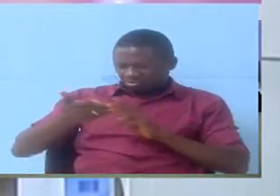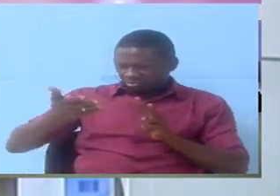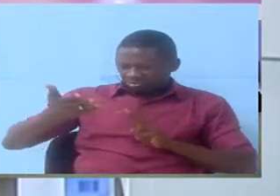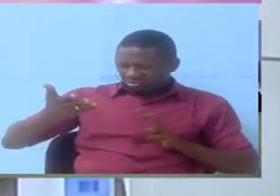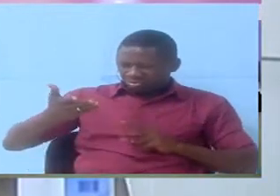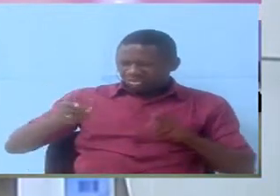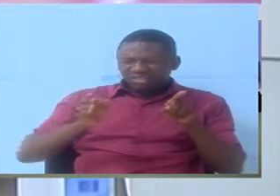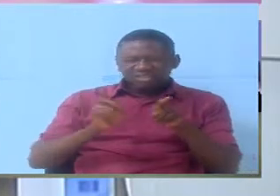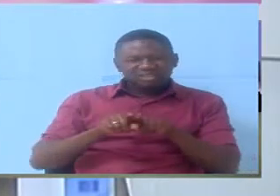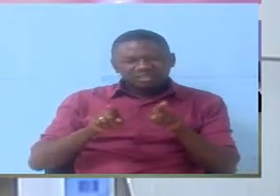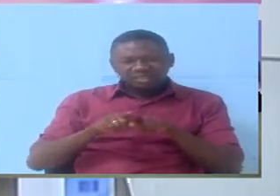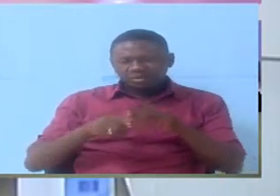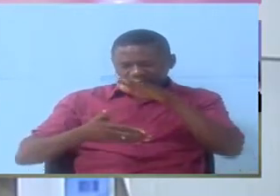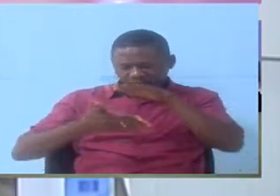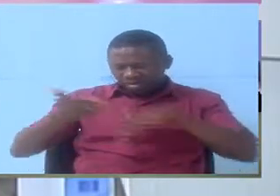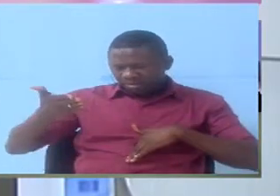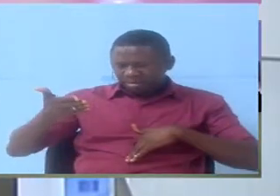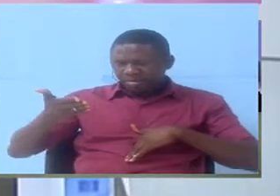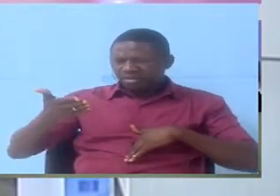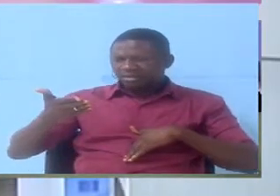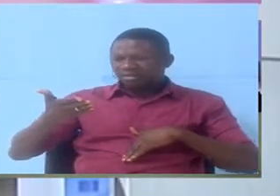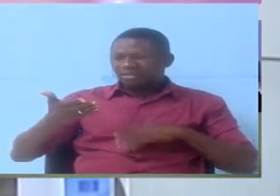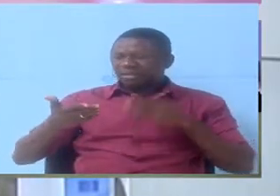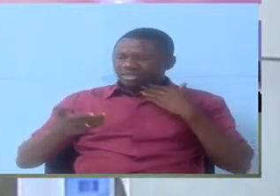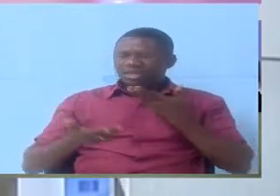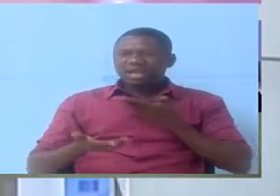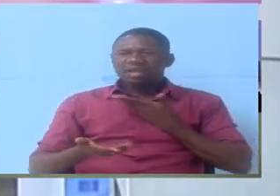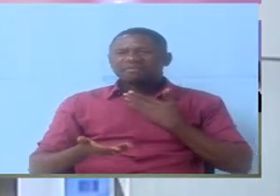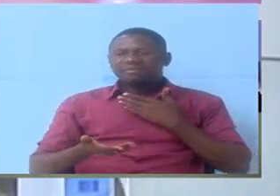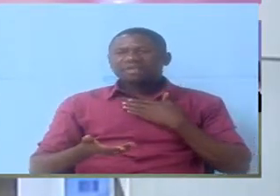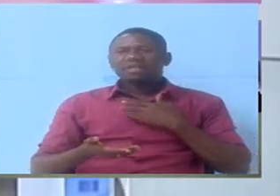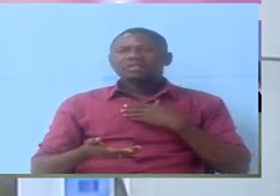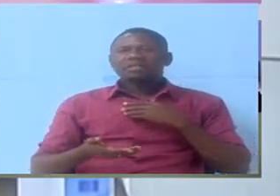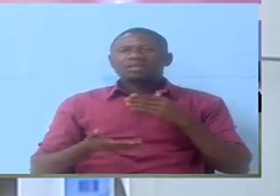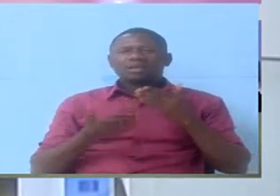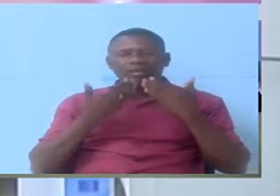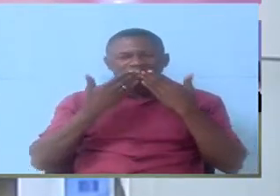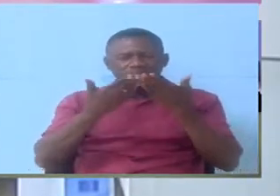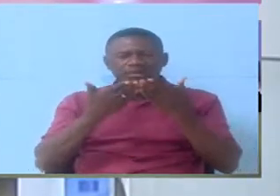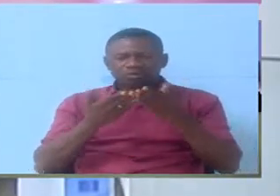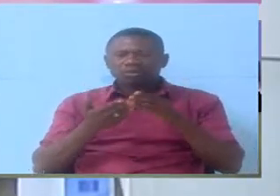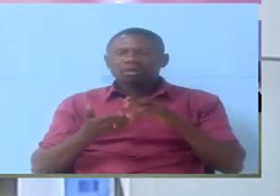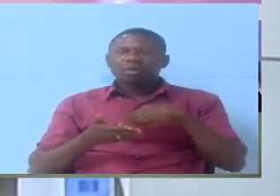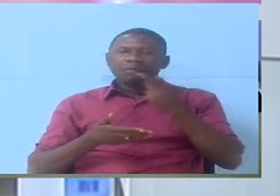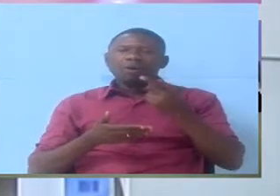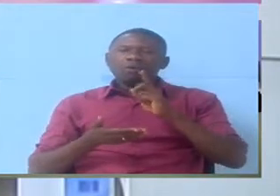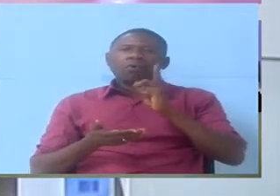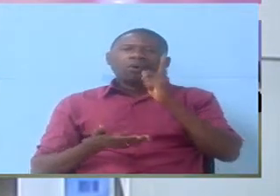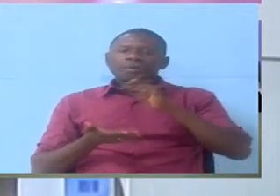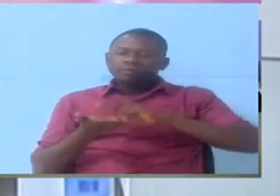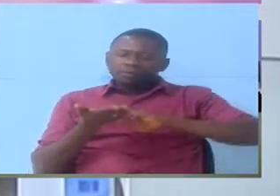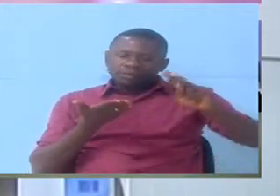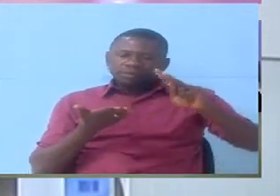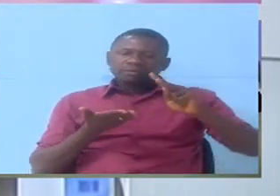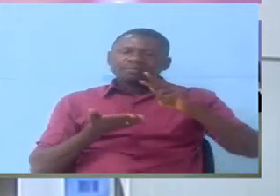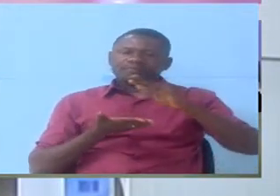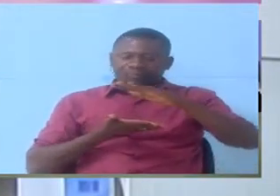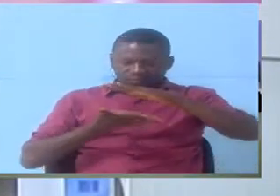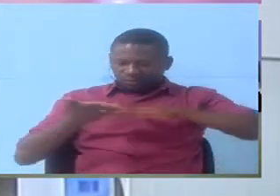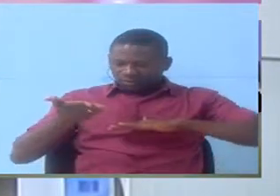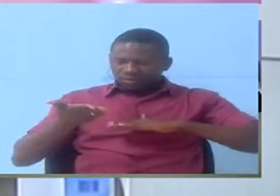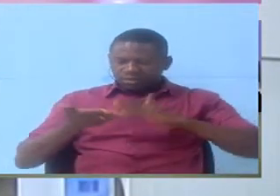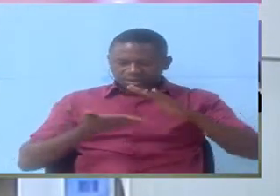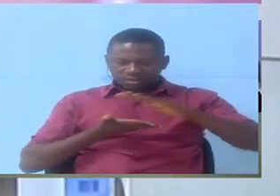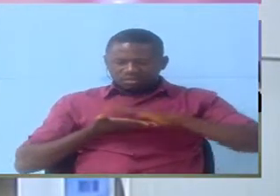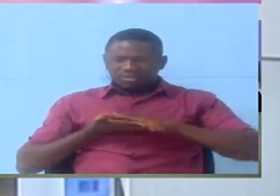kilingole karankanu wotembo. And I got that correspondence 1 week before this incident. Aduwo kaito futatantema lokum kilindorong